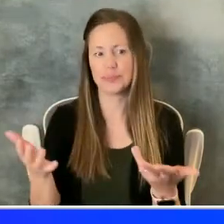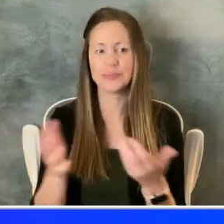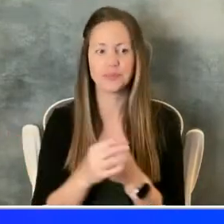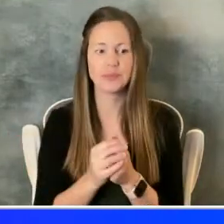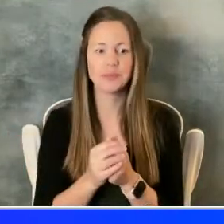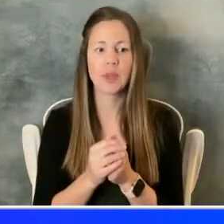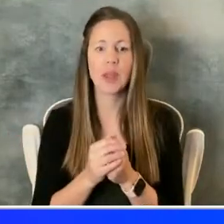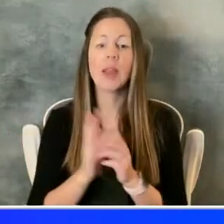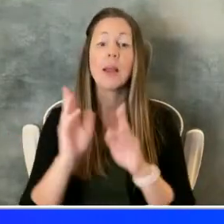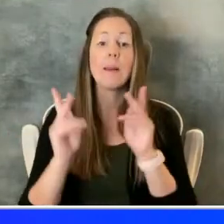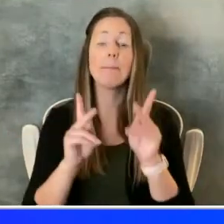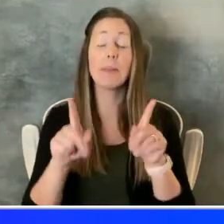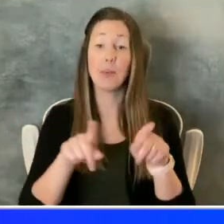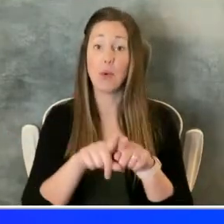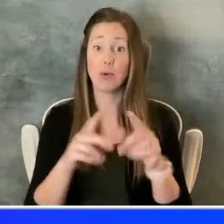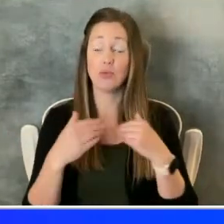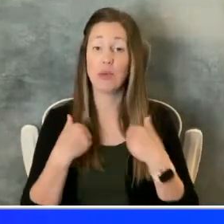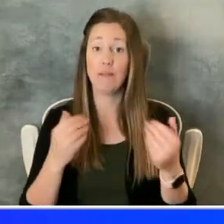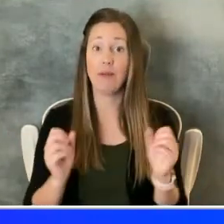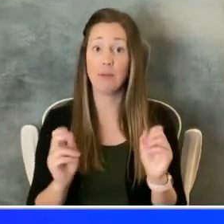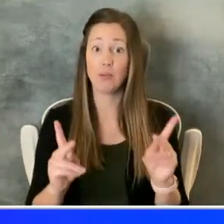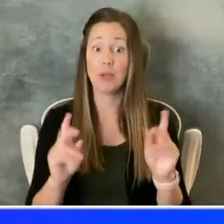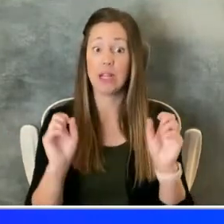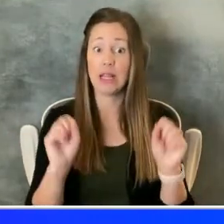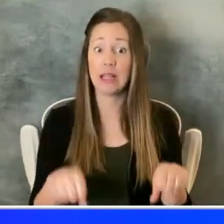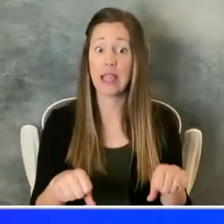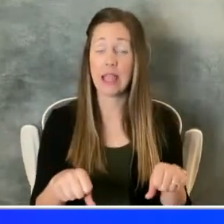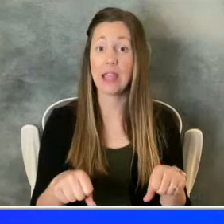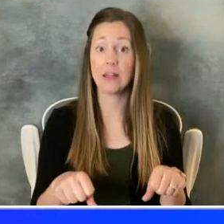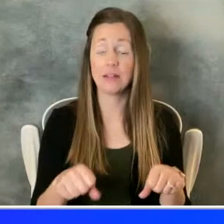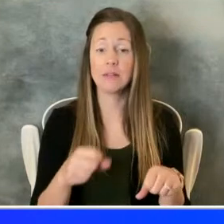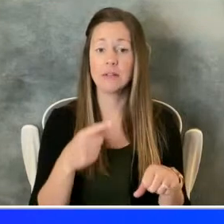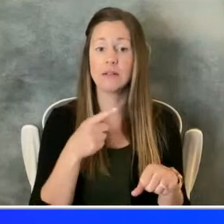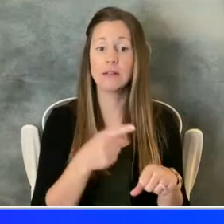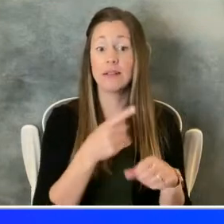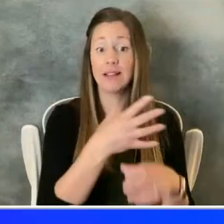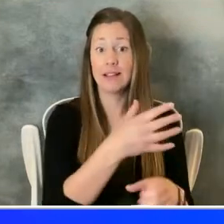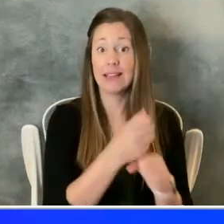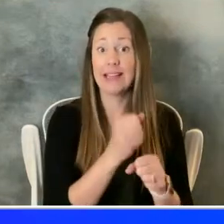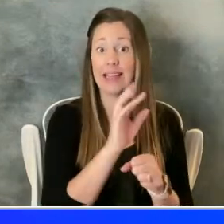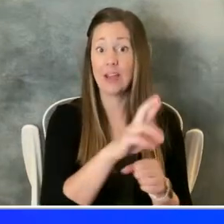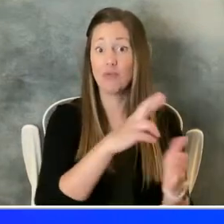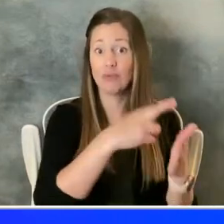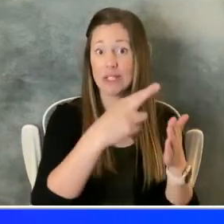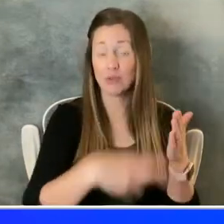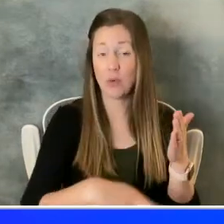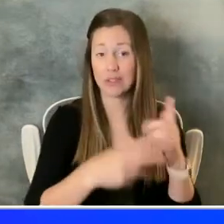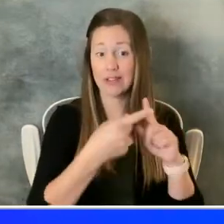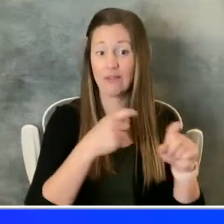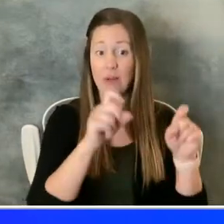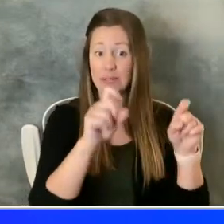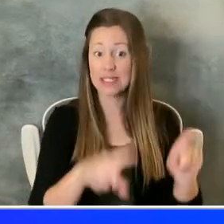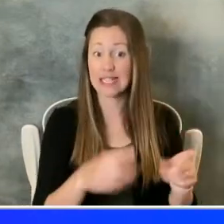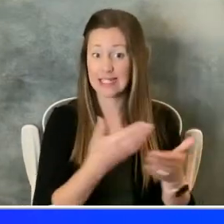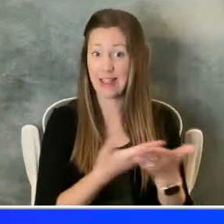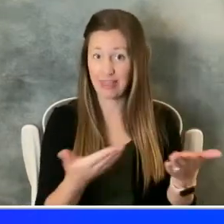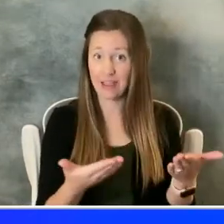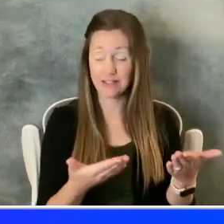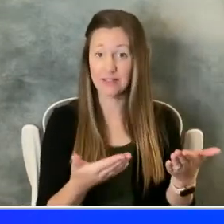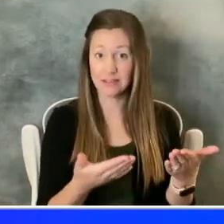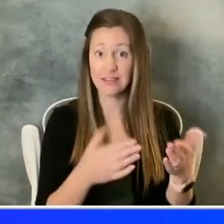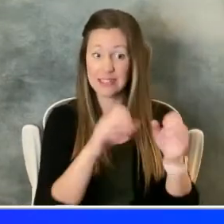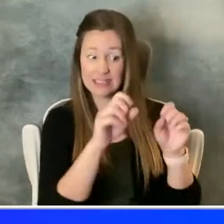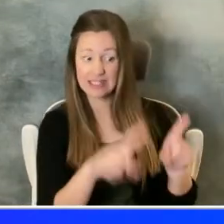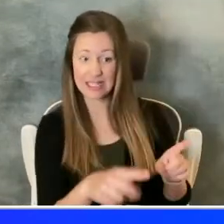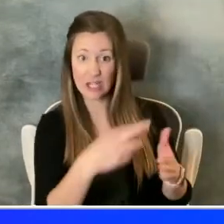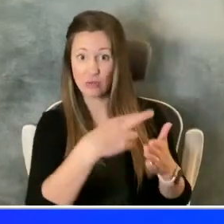the opportunity to receive results from testing that are done on their material where that is relevant, if they choose